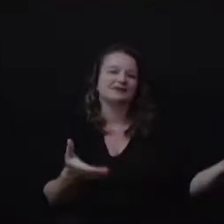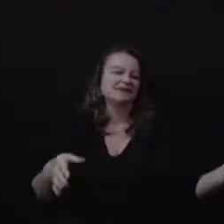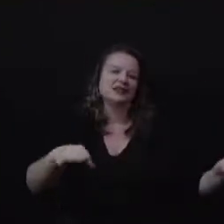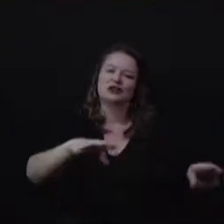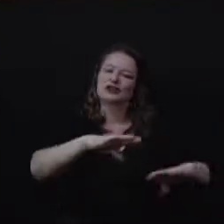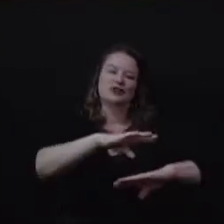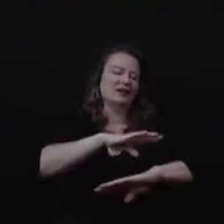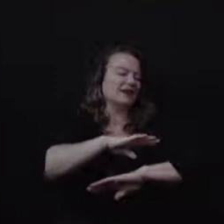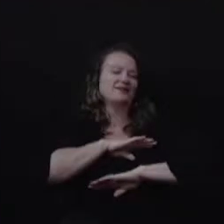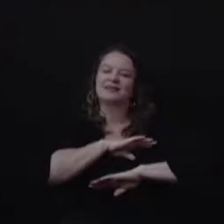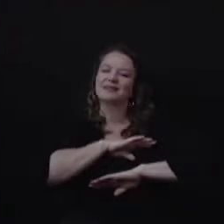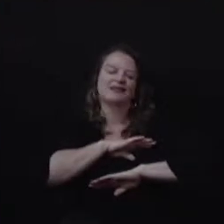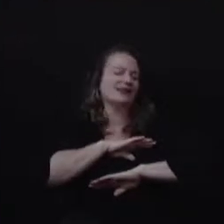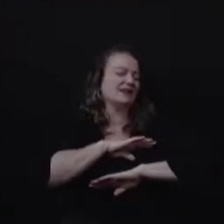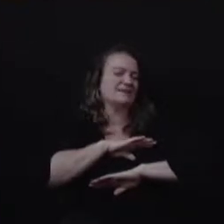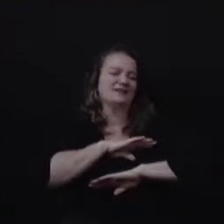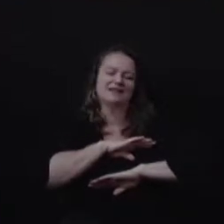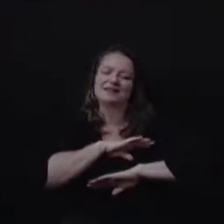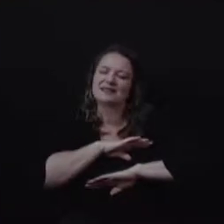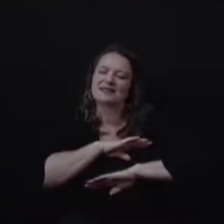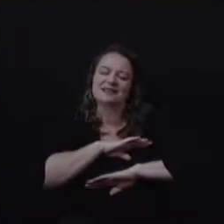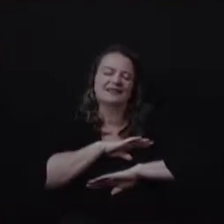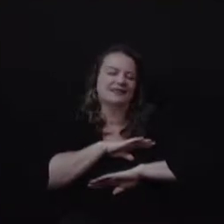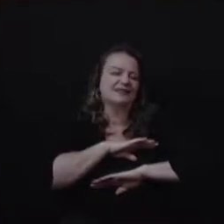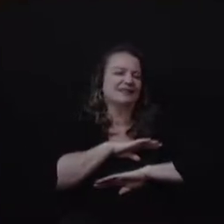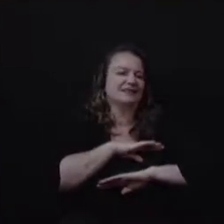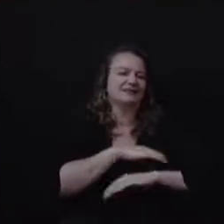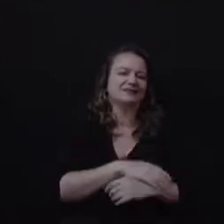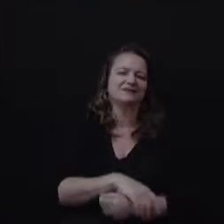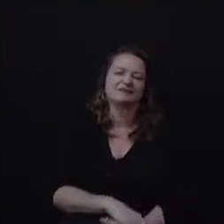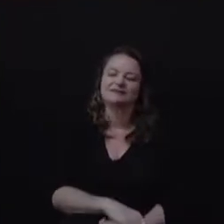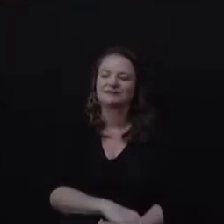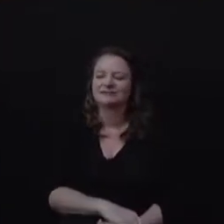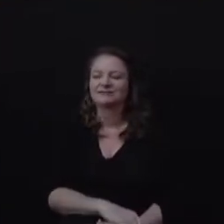but it couldn't fail me.